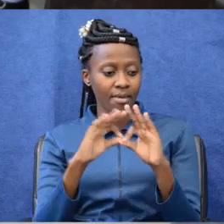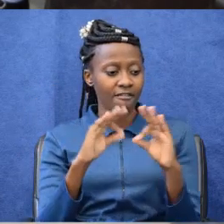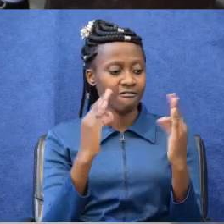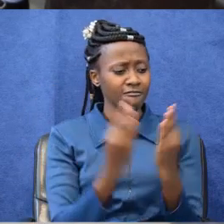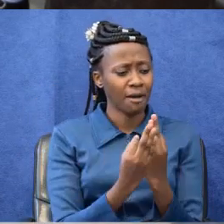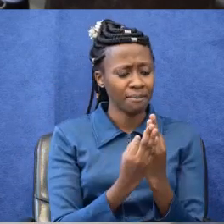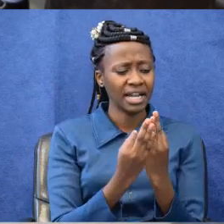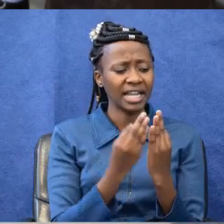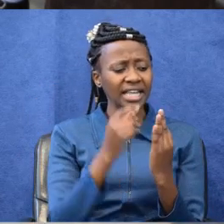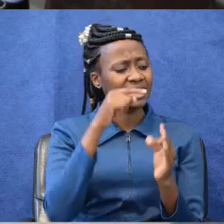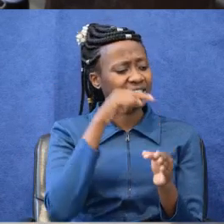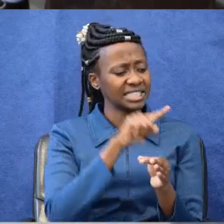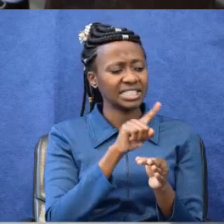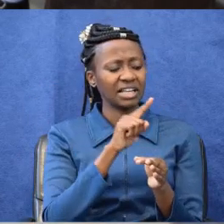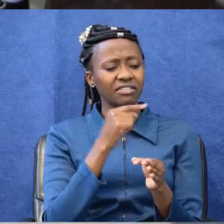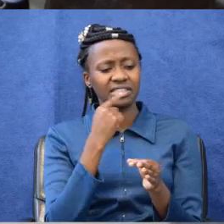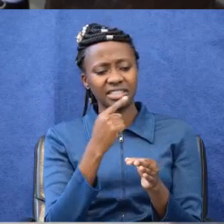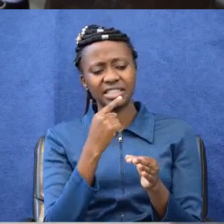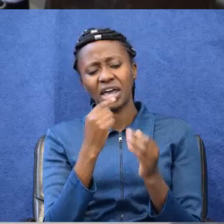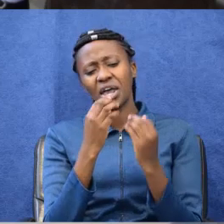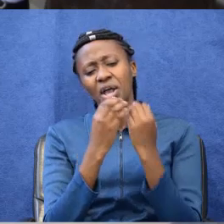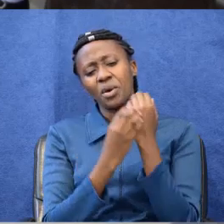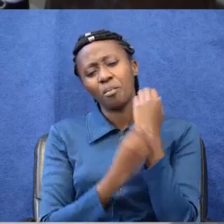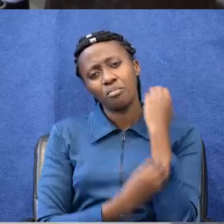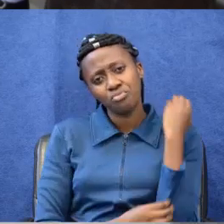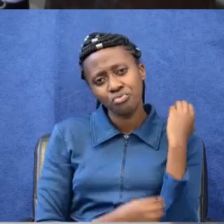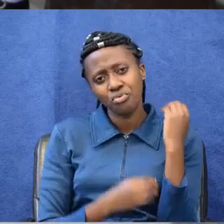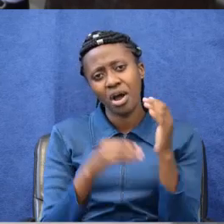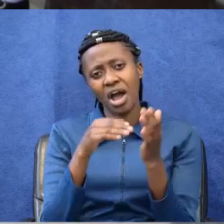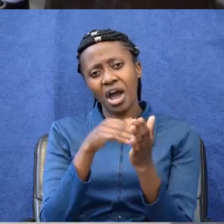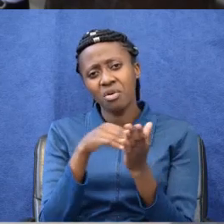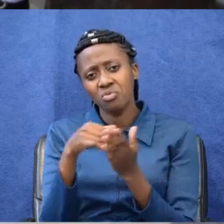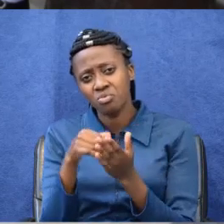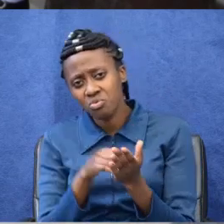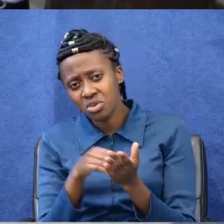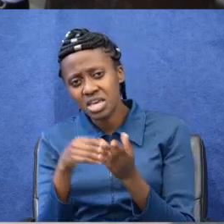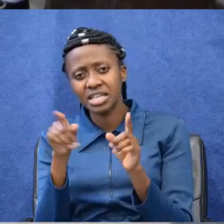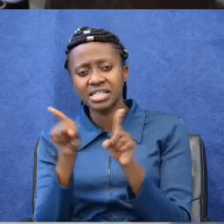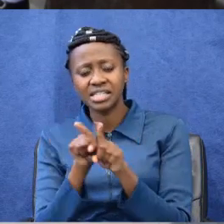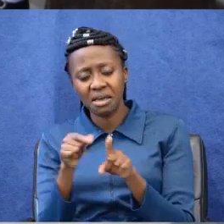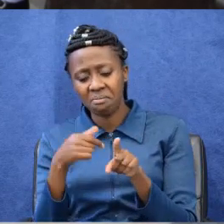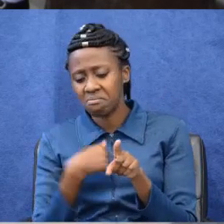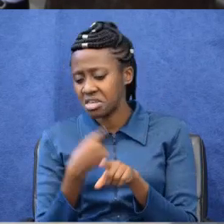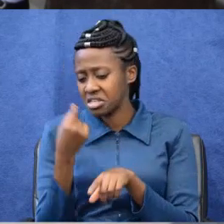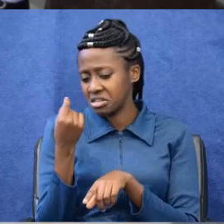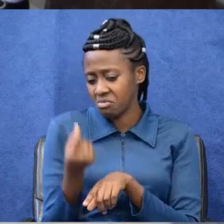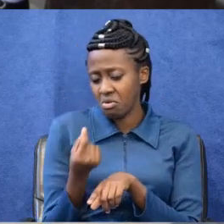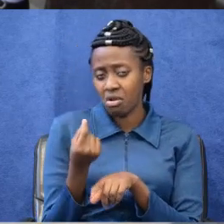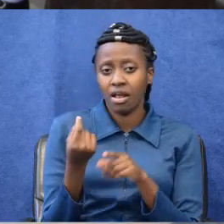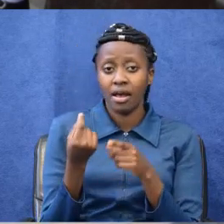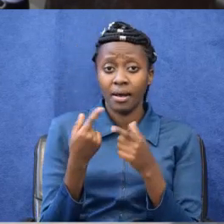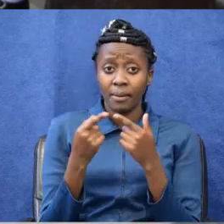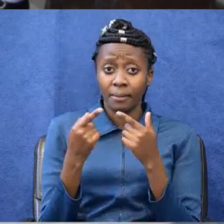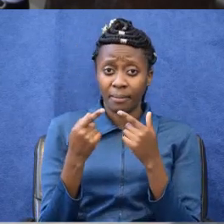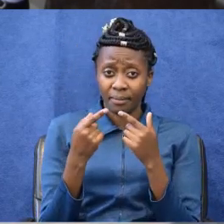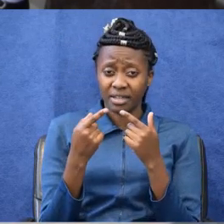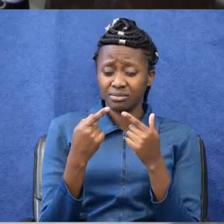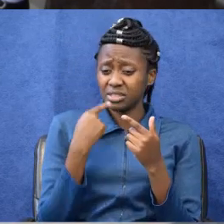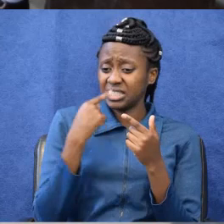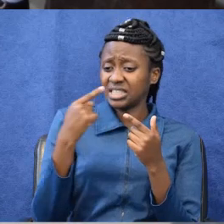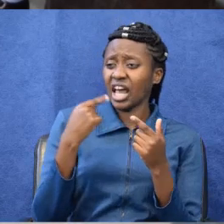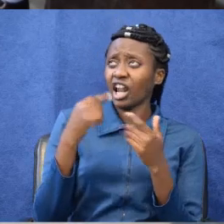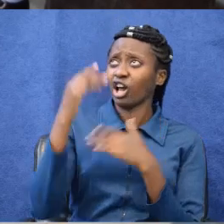the weakest and I'm the least. And then he realized, oh, I'm telling God what he